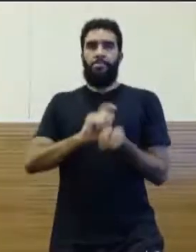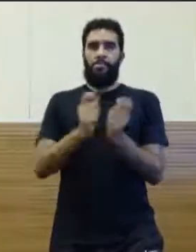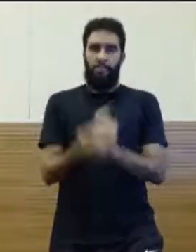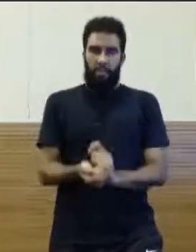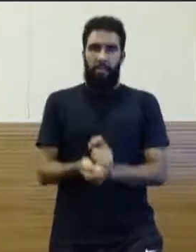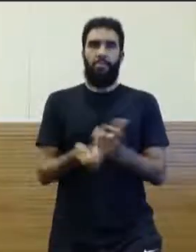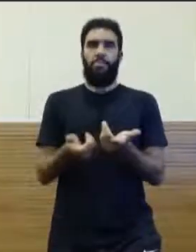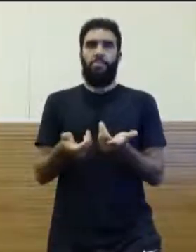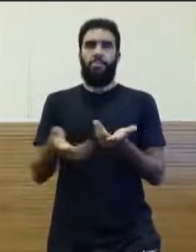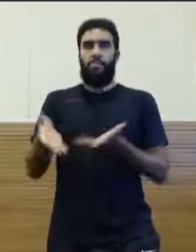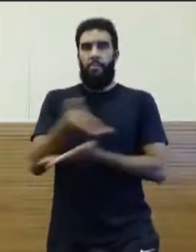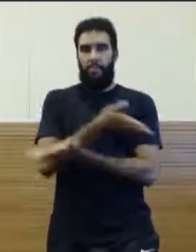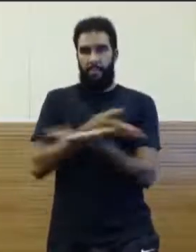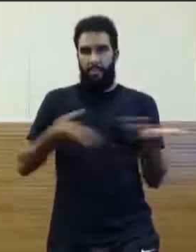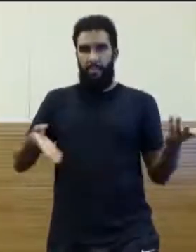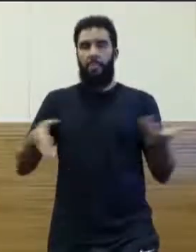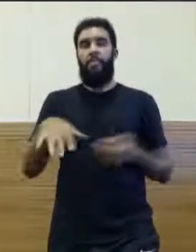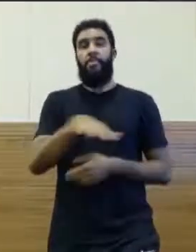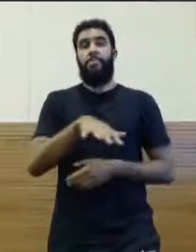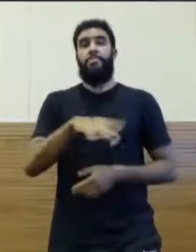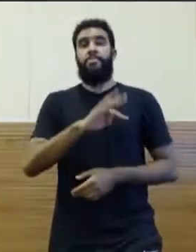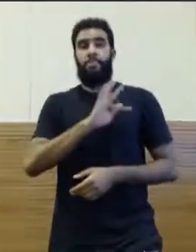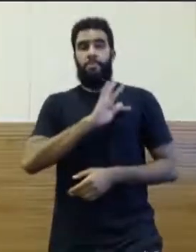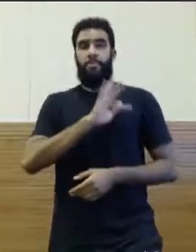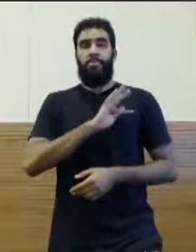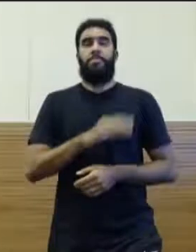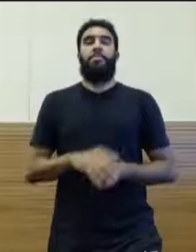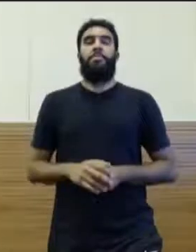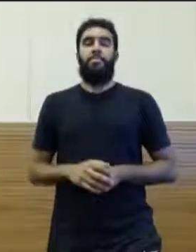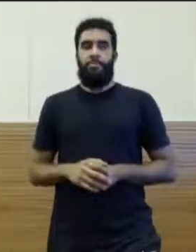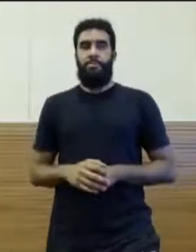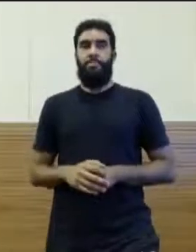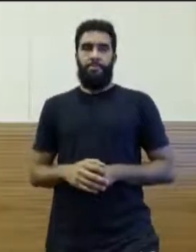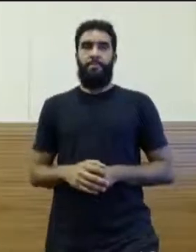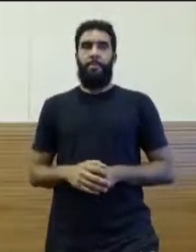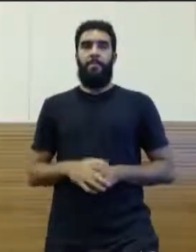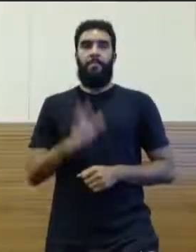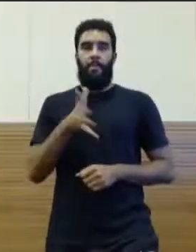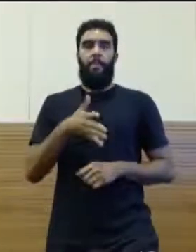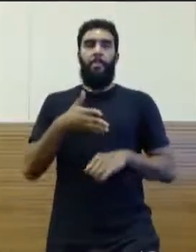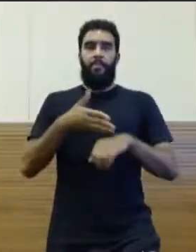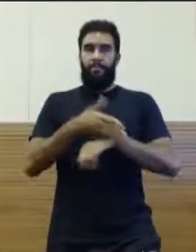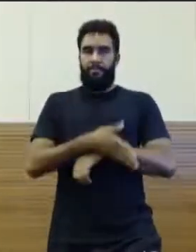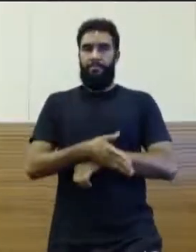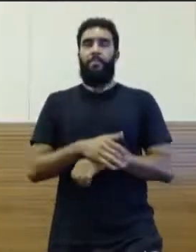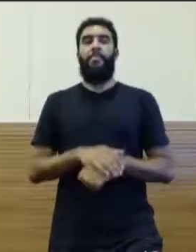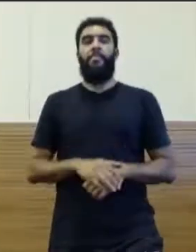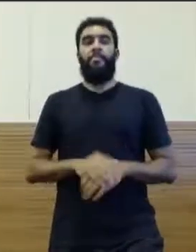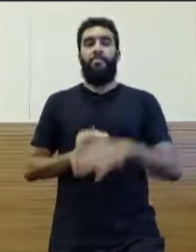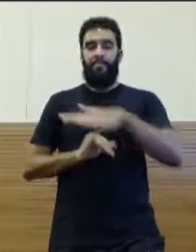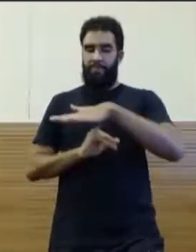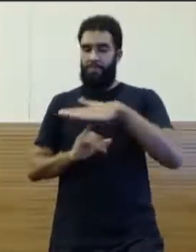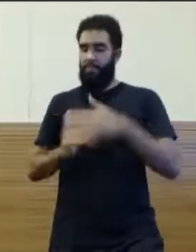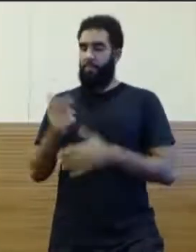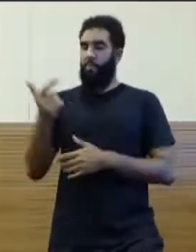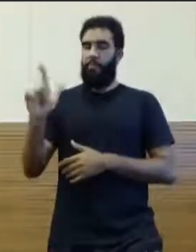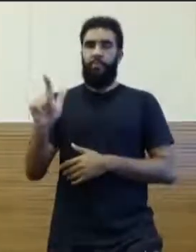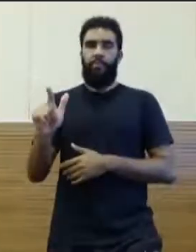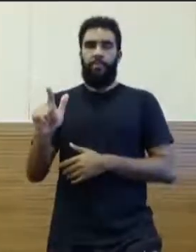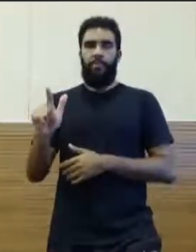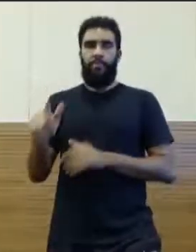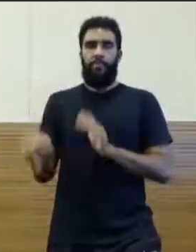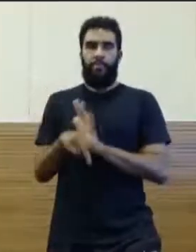The same technique is a technical space and in which they were already part. Other